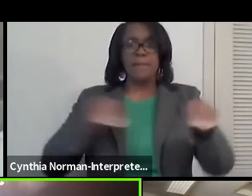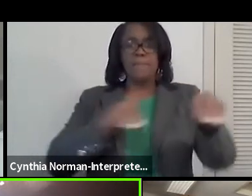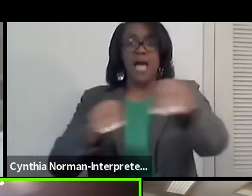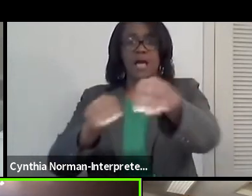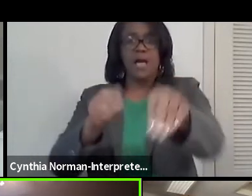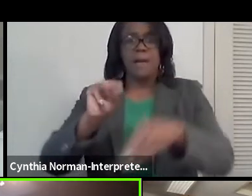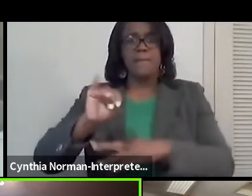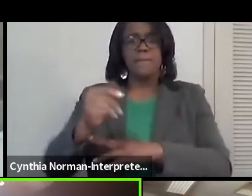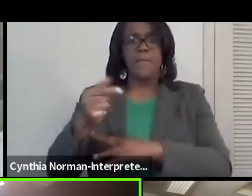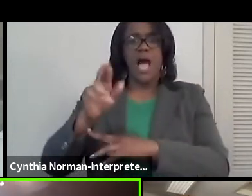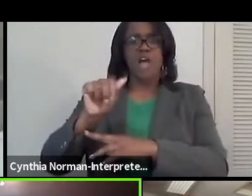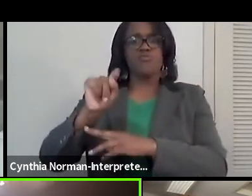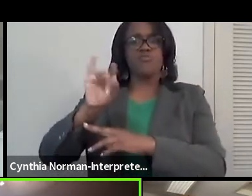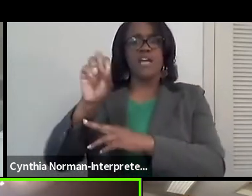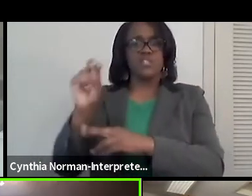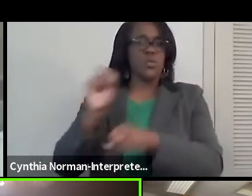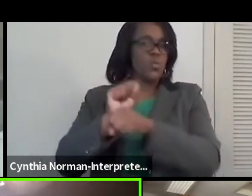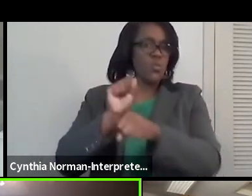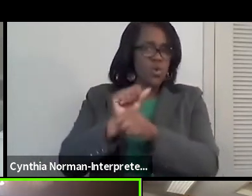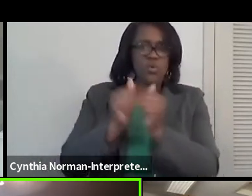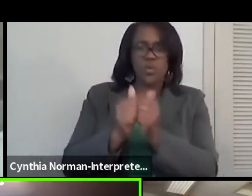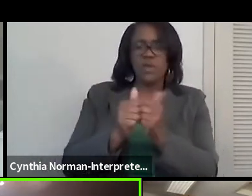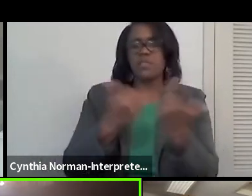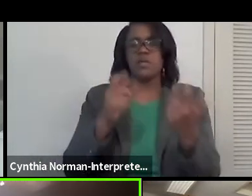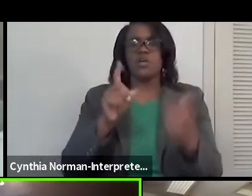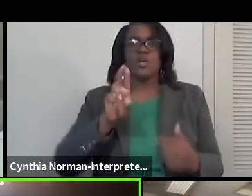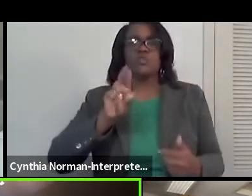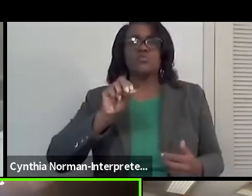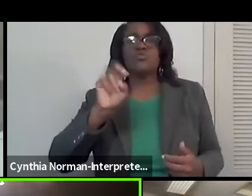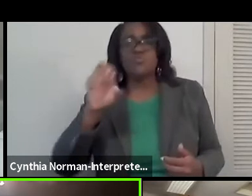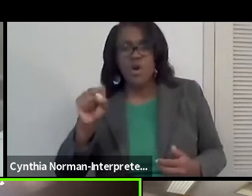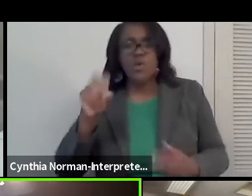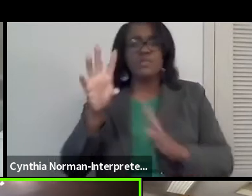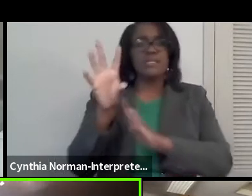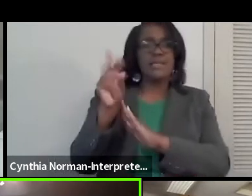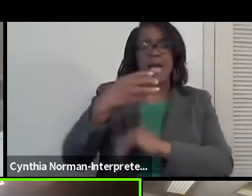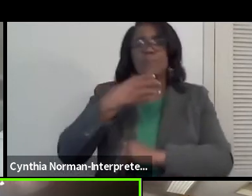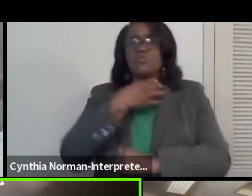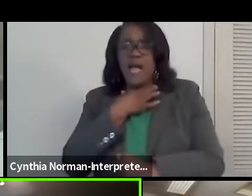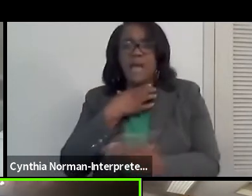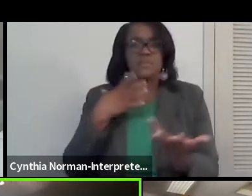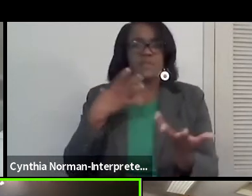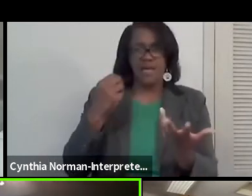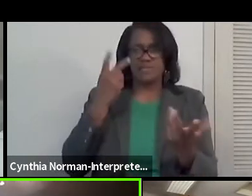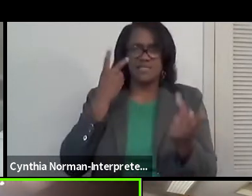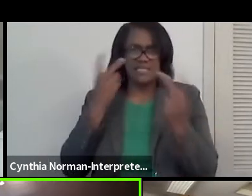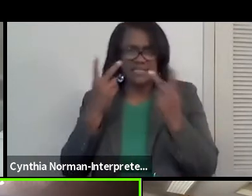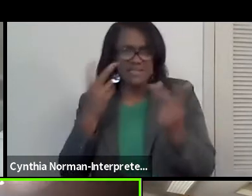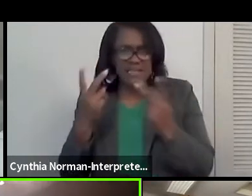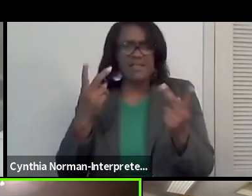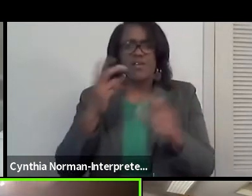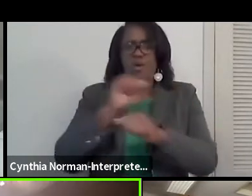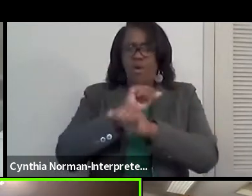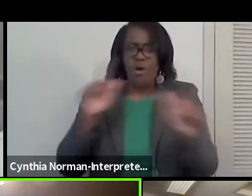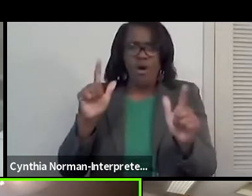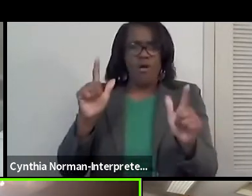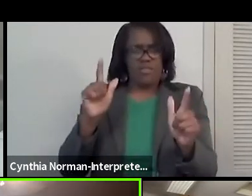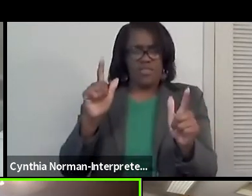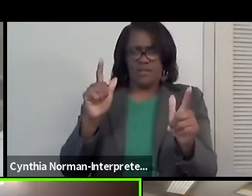work with drones, got to do a lot of work with camera traps. I learned a lot about predators, but also about the prey ungulates there, ungulates being hoofed